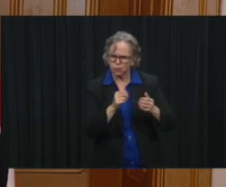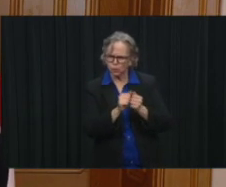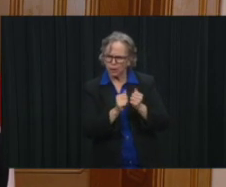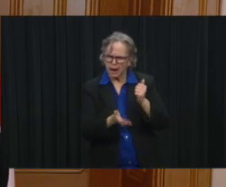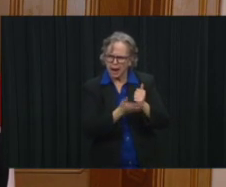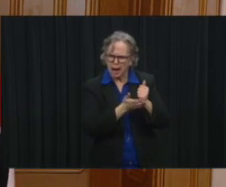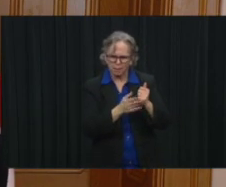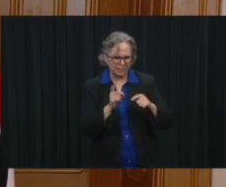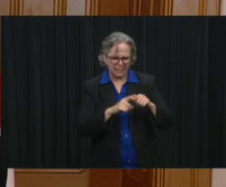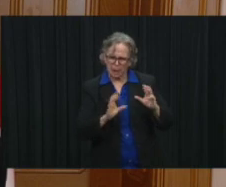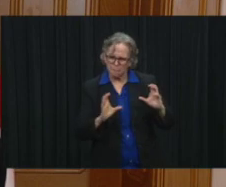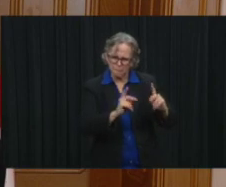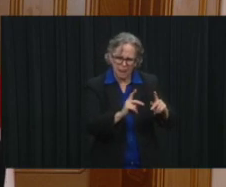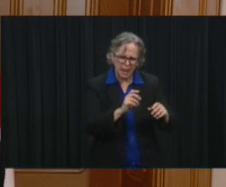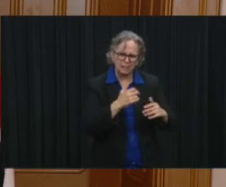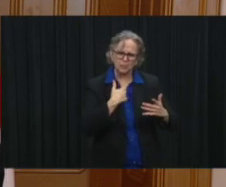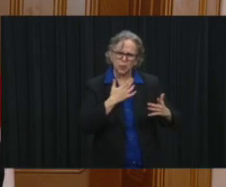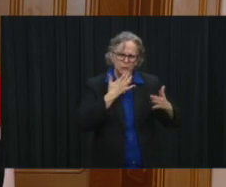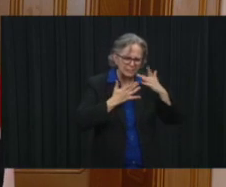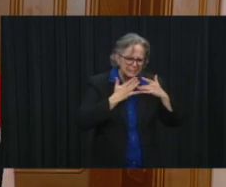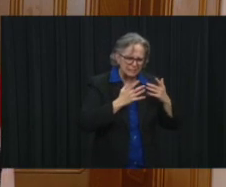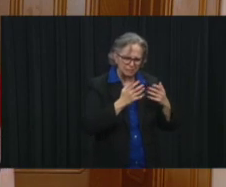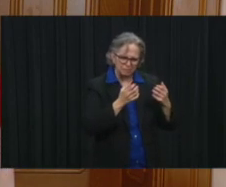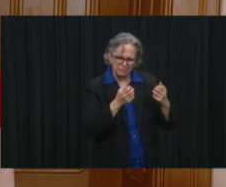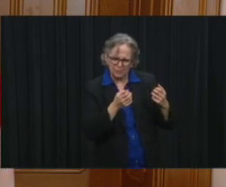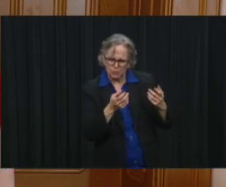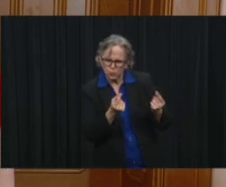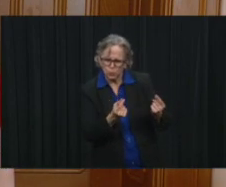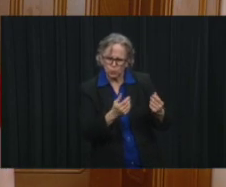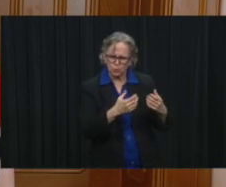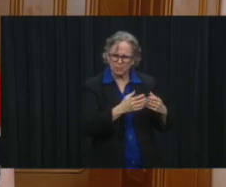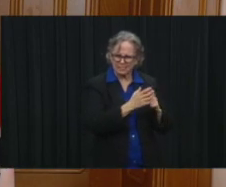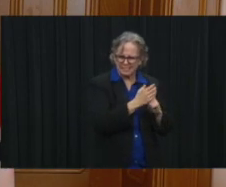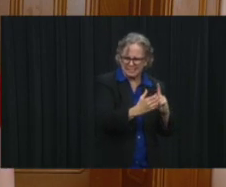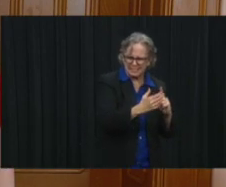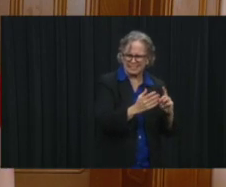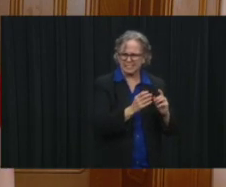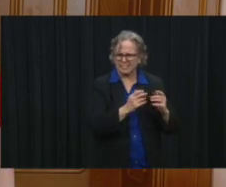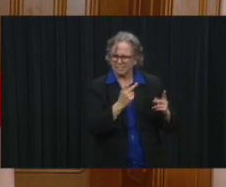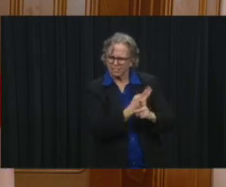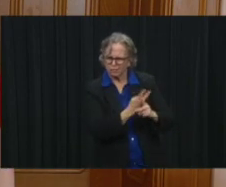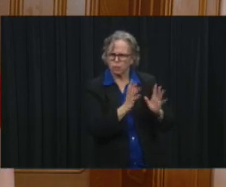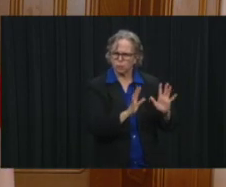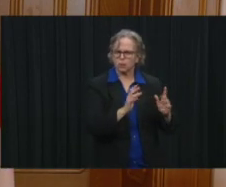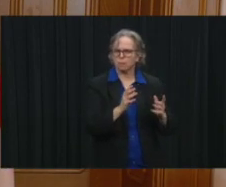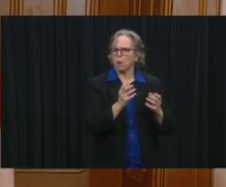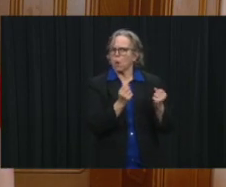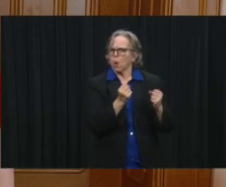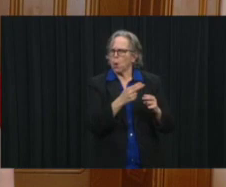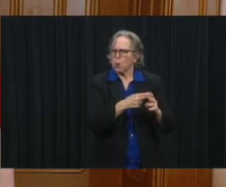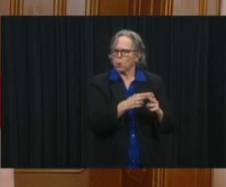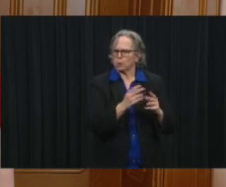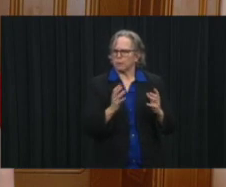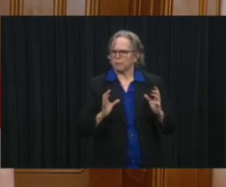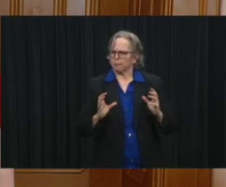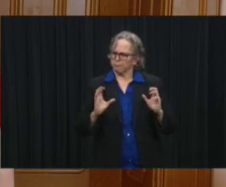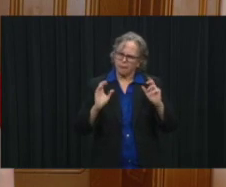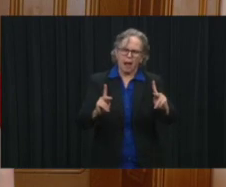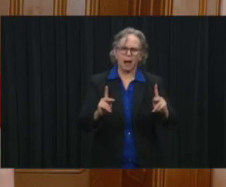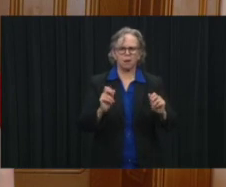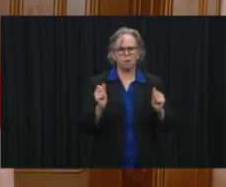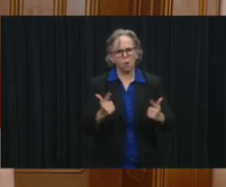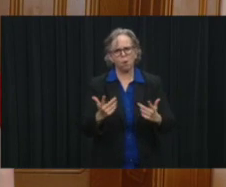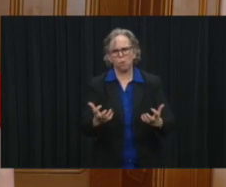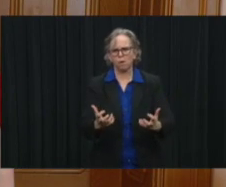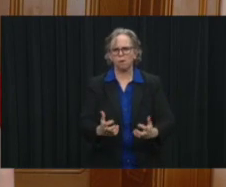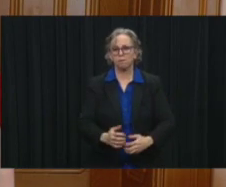that people, including our healthcare workers, our small businesses, and all of our families in Ohio have the support they need to weather